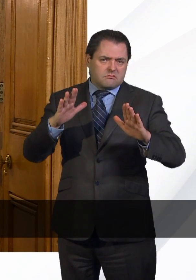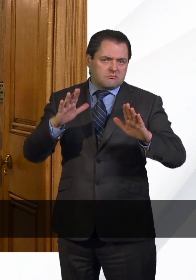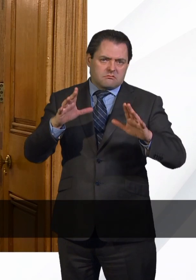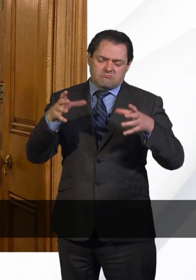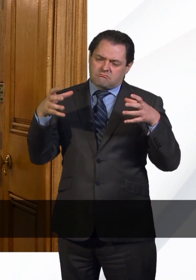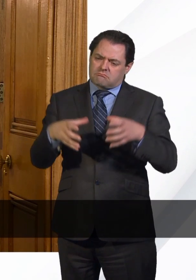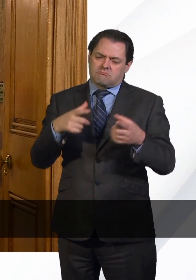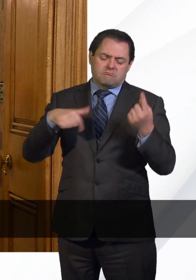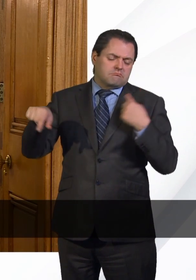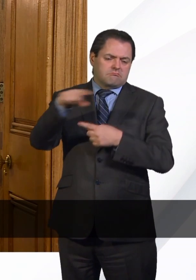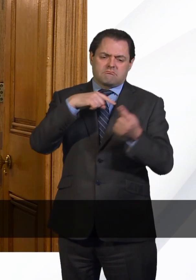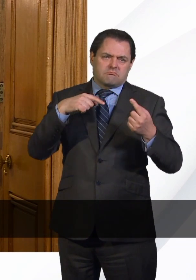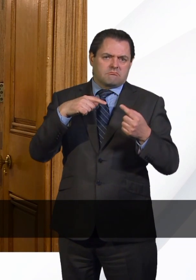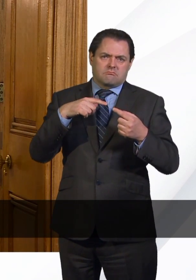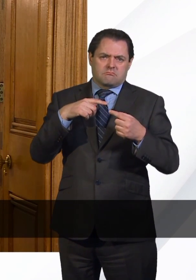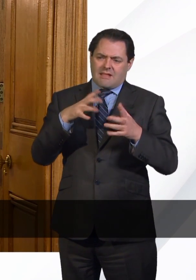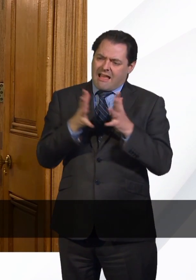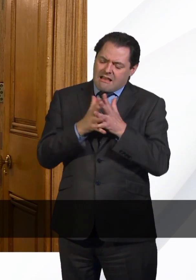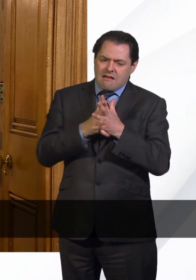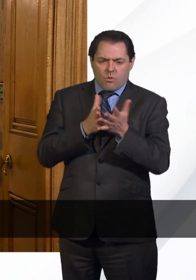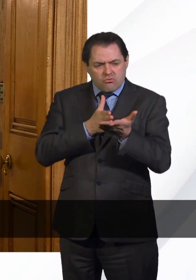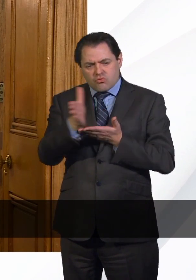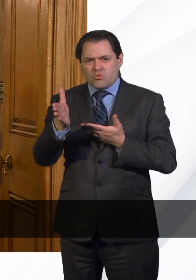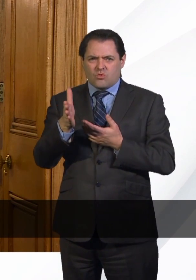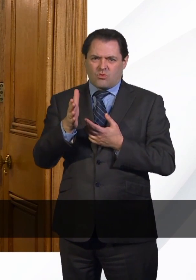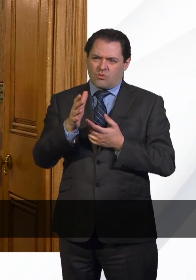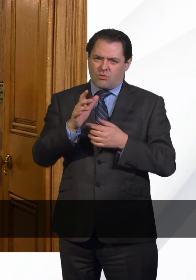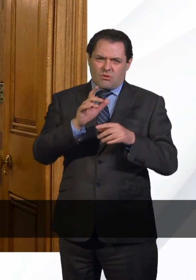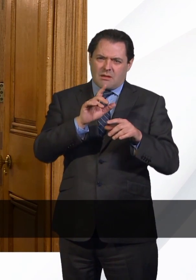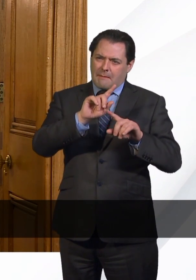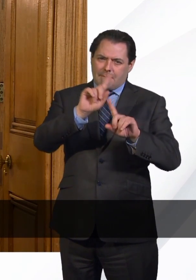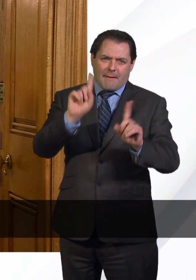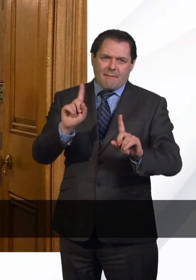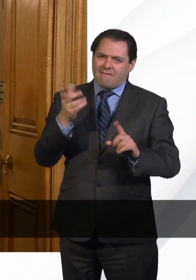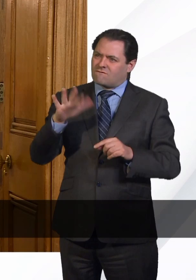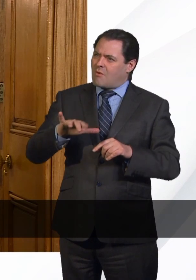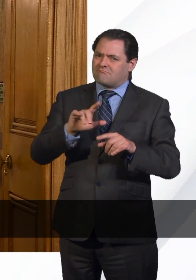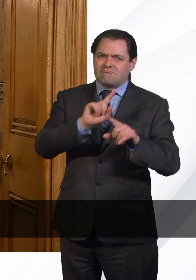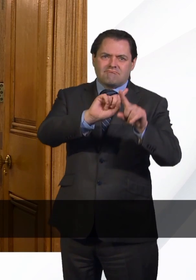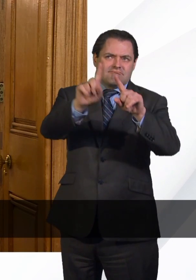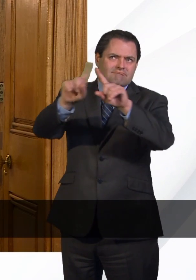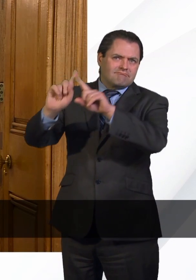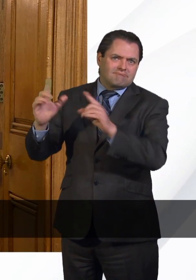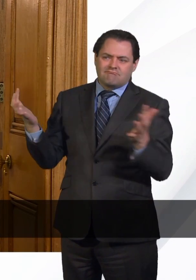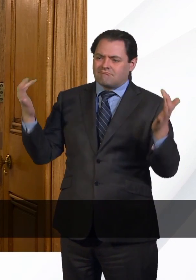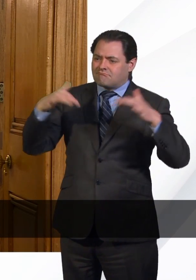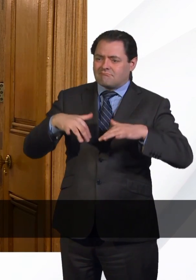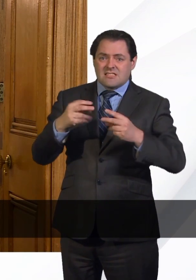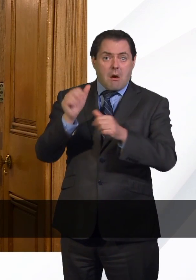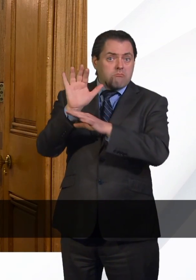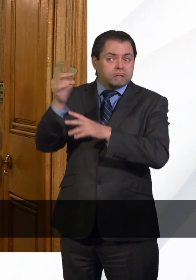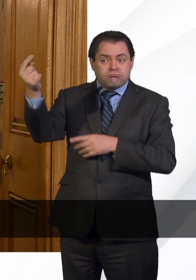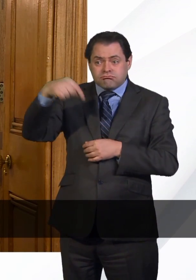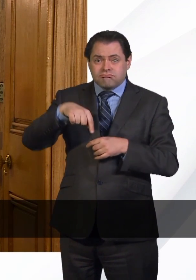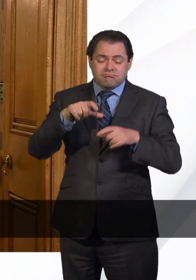on the dedication of people from all backgrounds, and is including many who've come to this